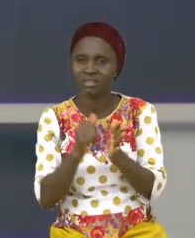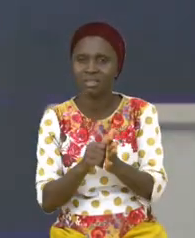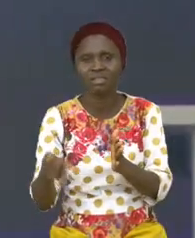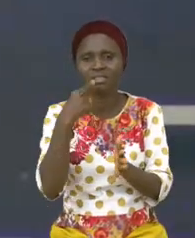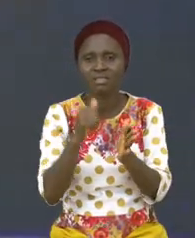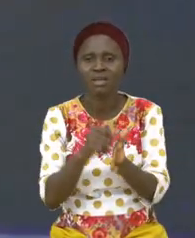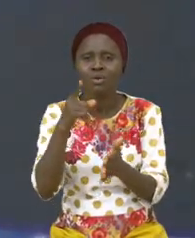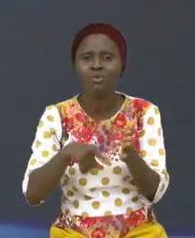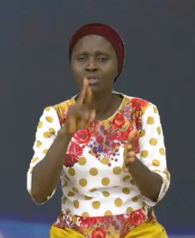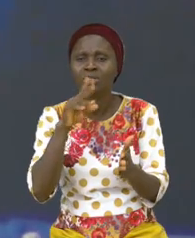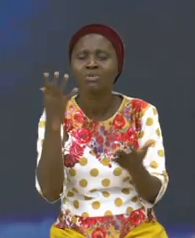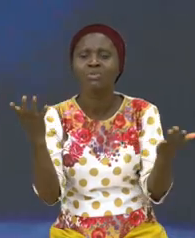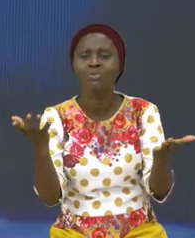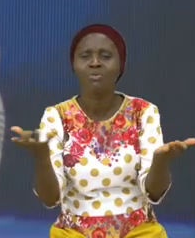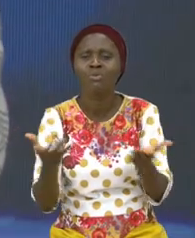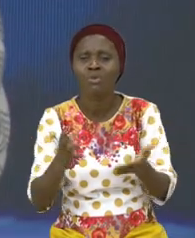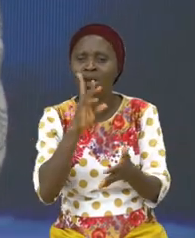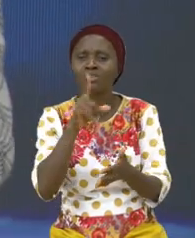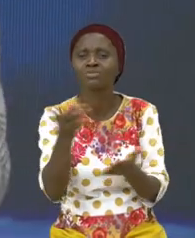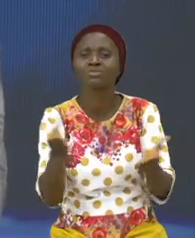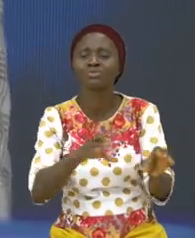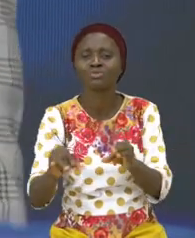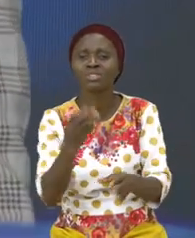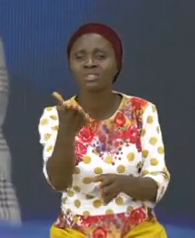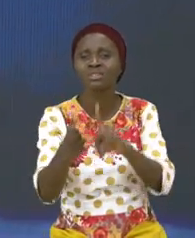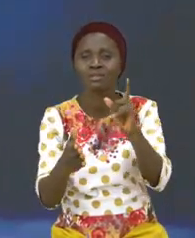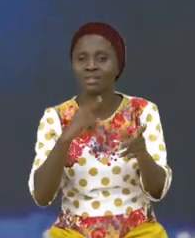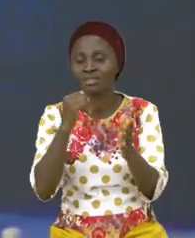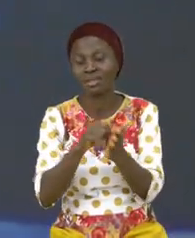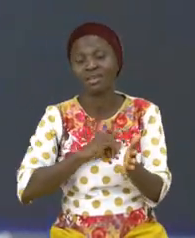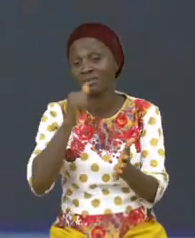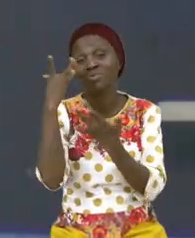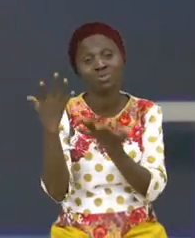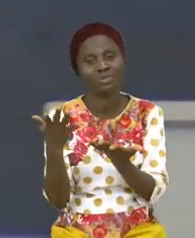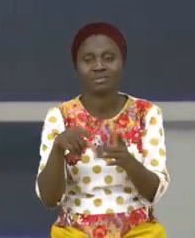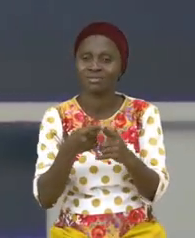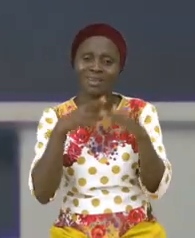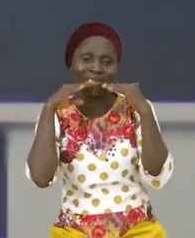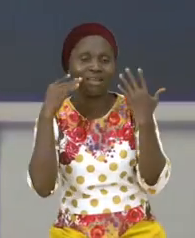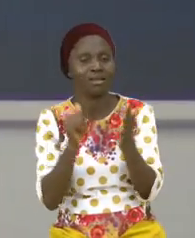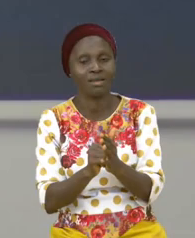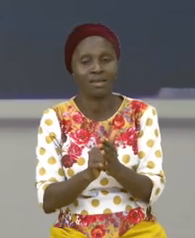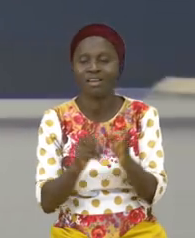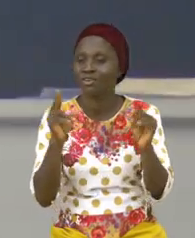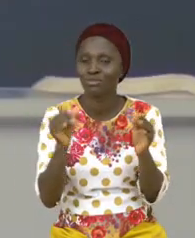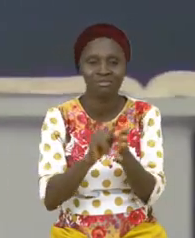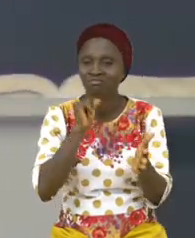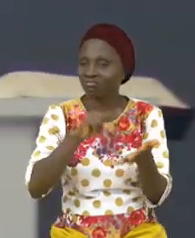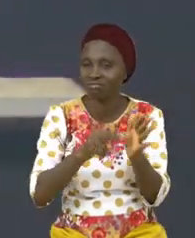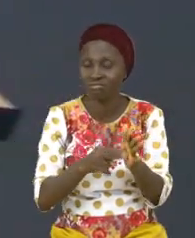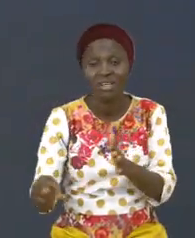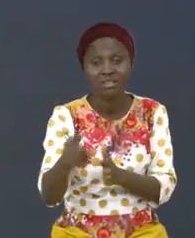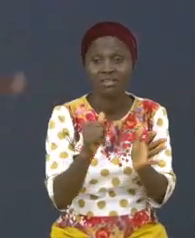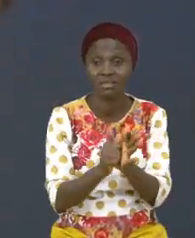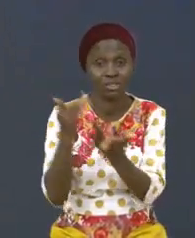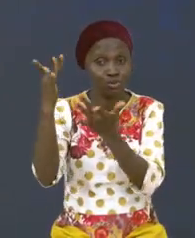said, I'm waiting. They said, that's not what it means. They that wait upon